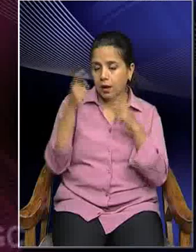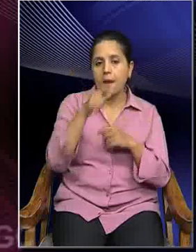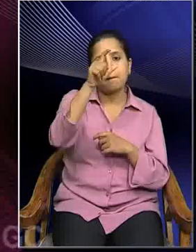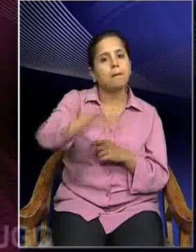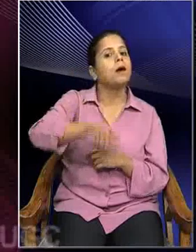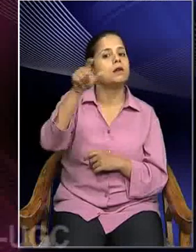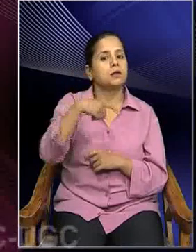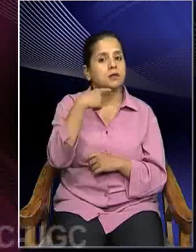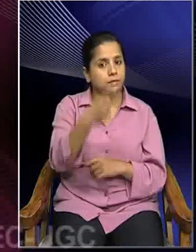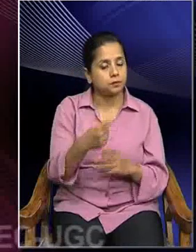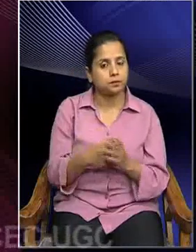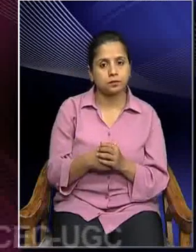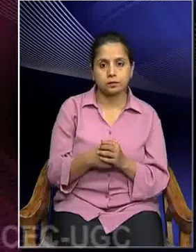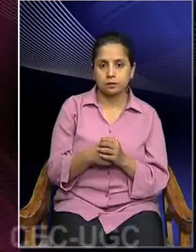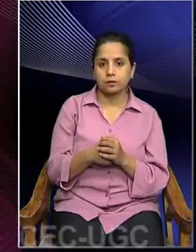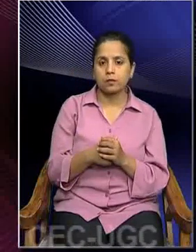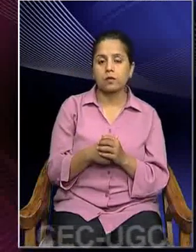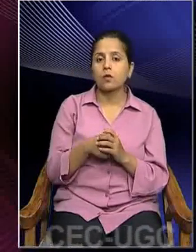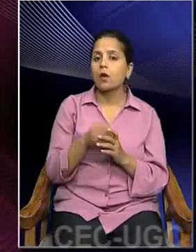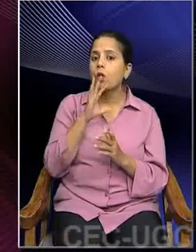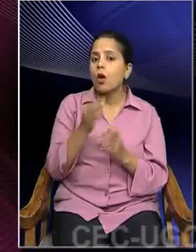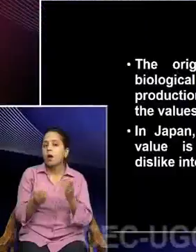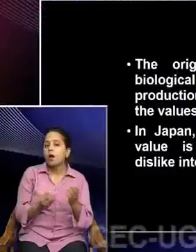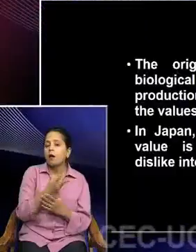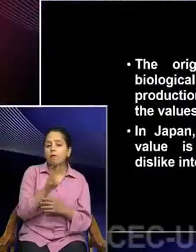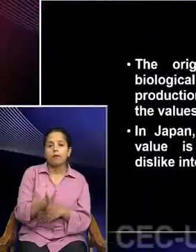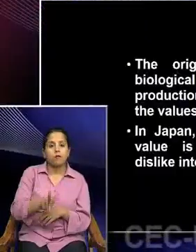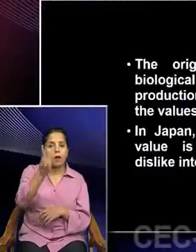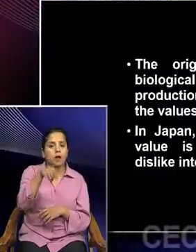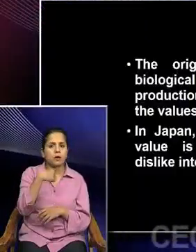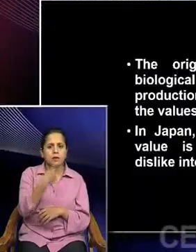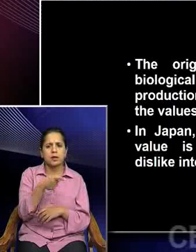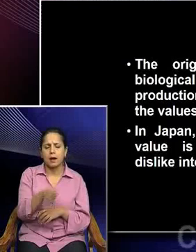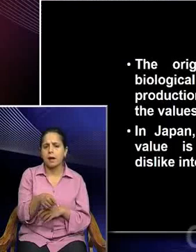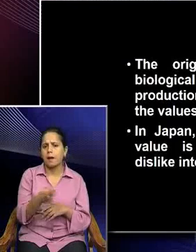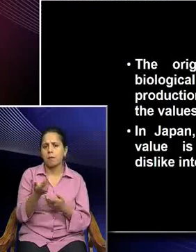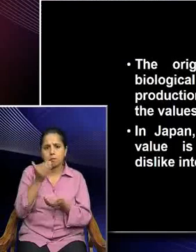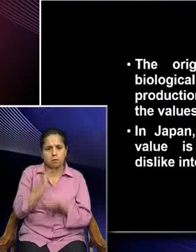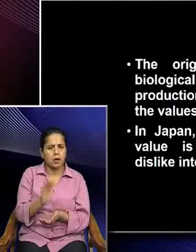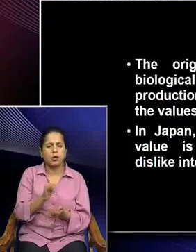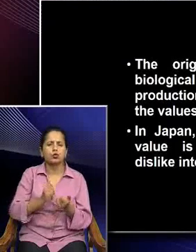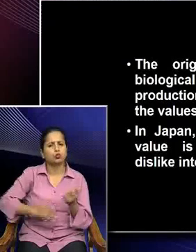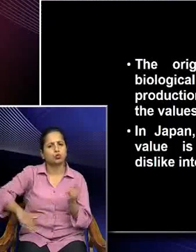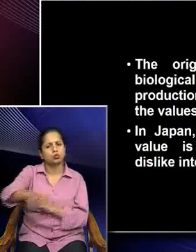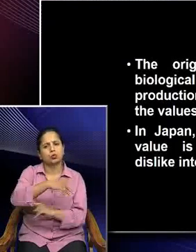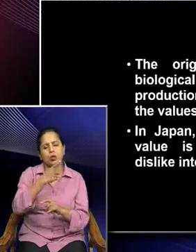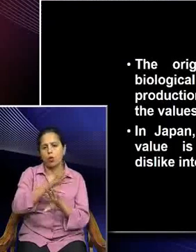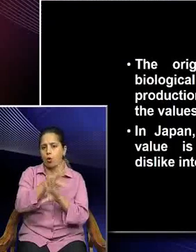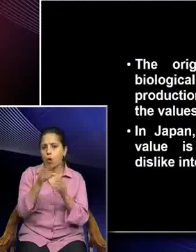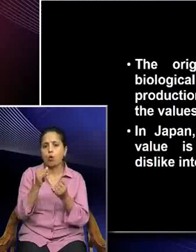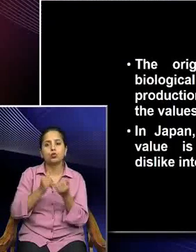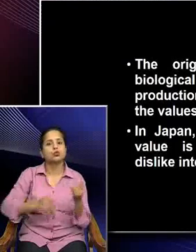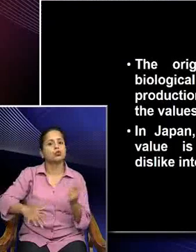person. So the origin of value is not necessarily biological, it is social. So every